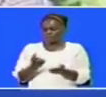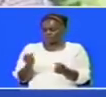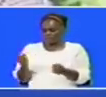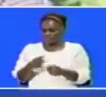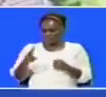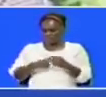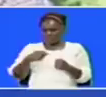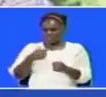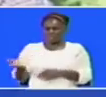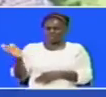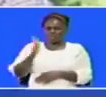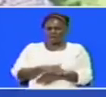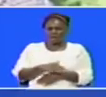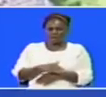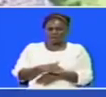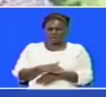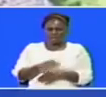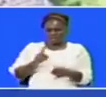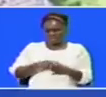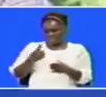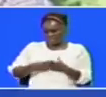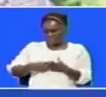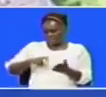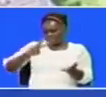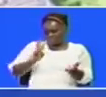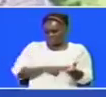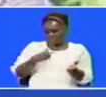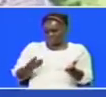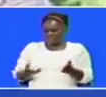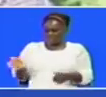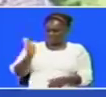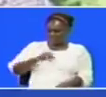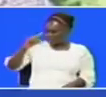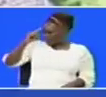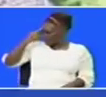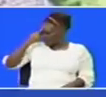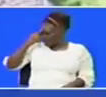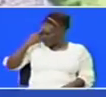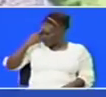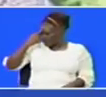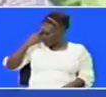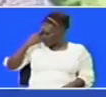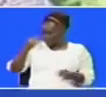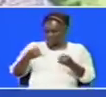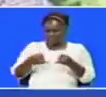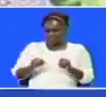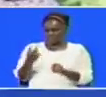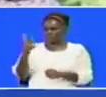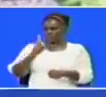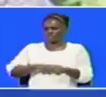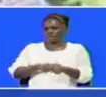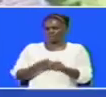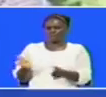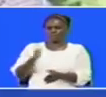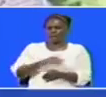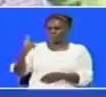Kenya, stayed for the 7 months. Again, it failed. I had to go back to India. They tried resuscitating it, like twice,